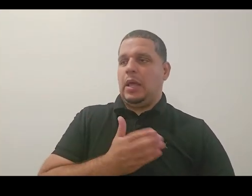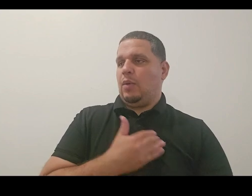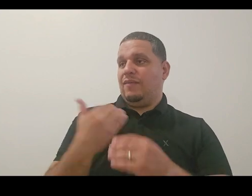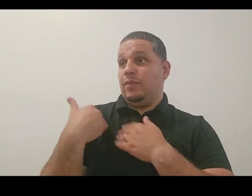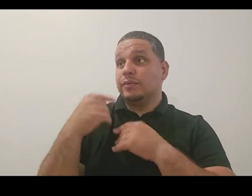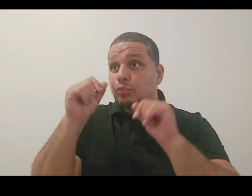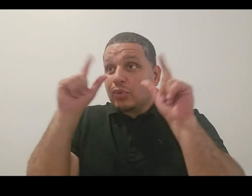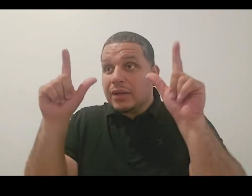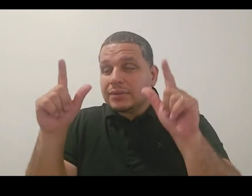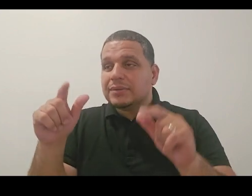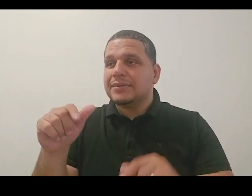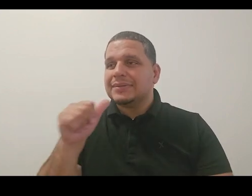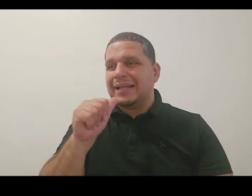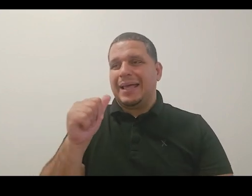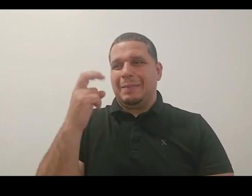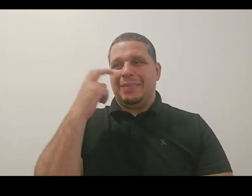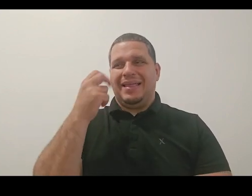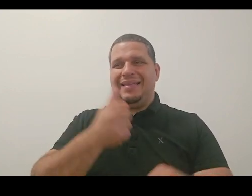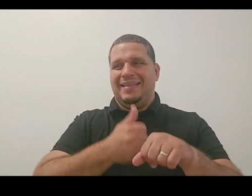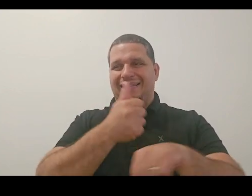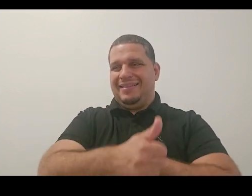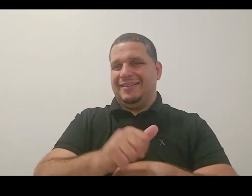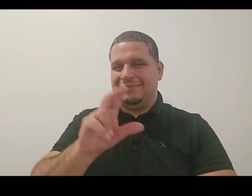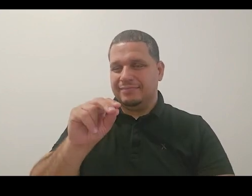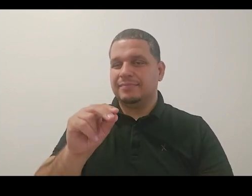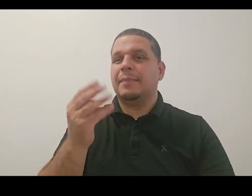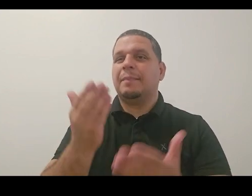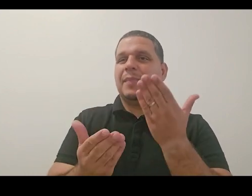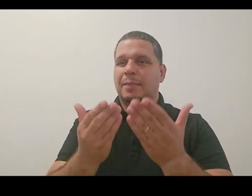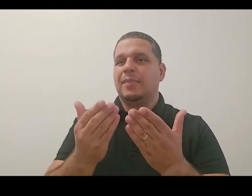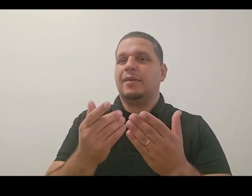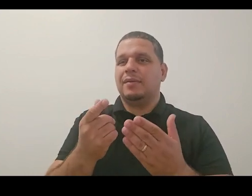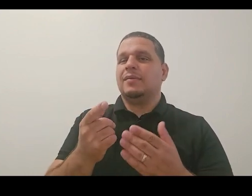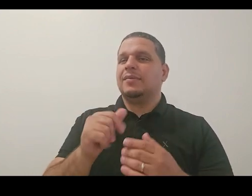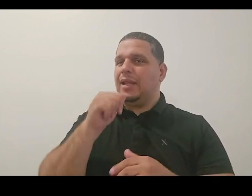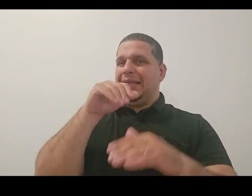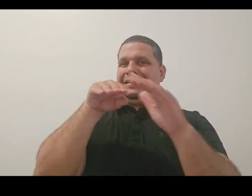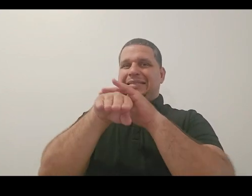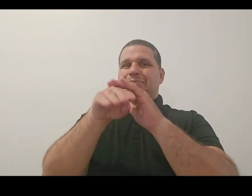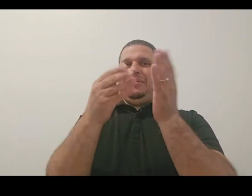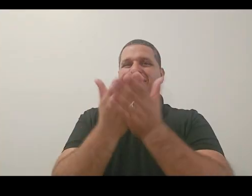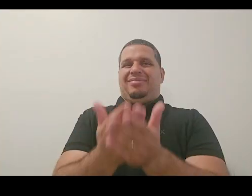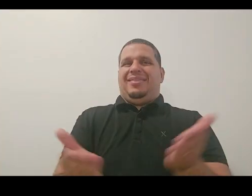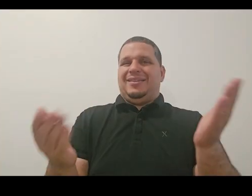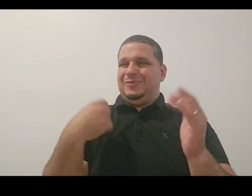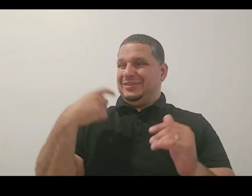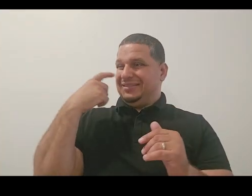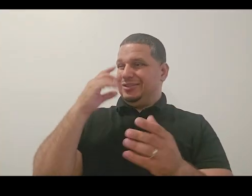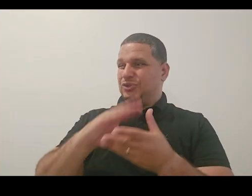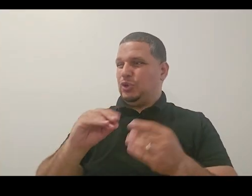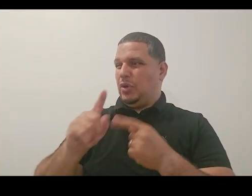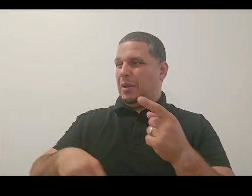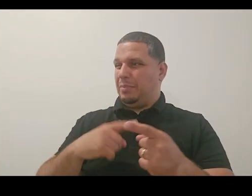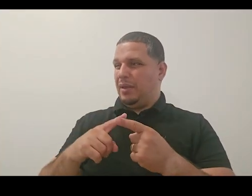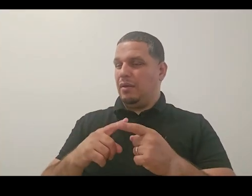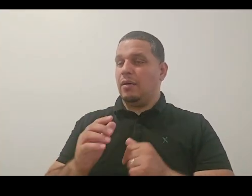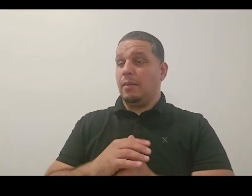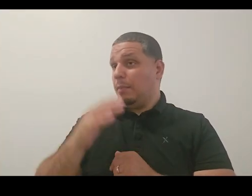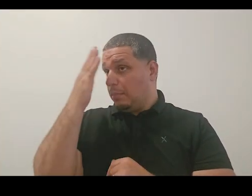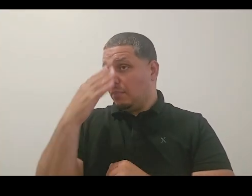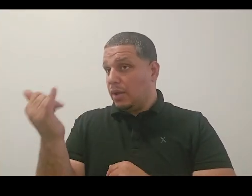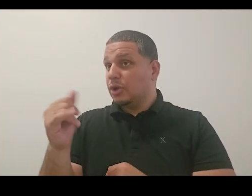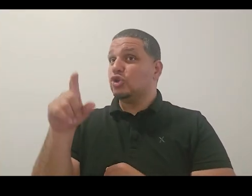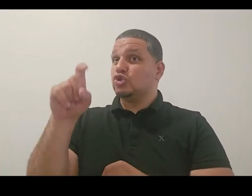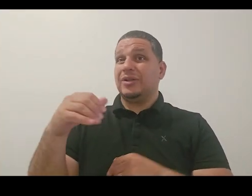it's probably not our fault. Surprise. It's probably not blindness's fault. It's probably back to all those inaccessible things that we've talked